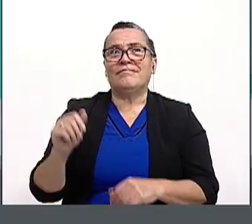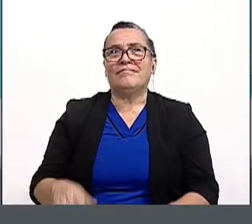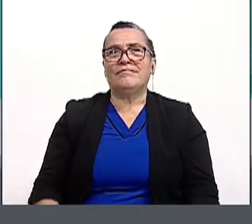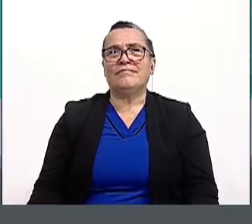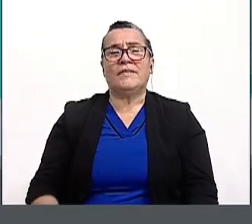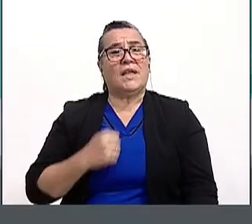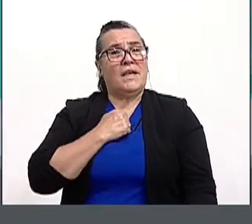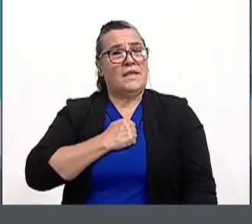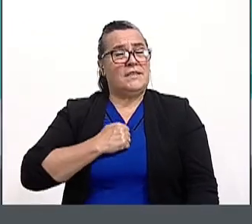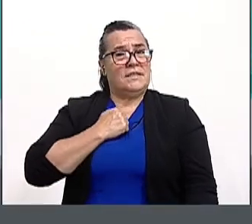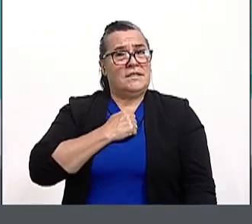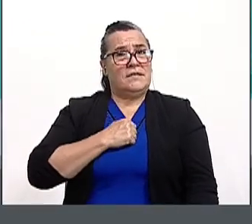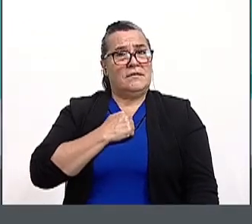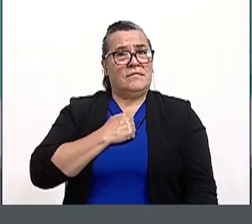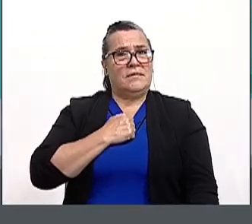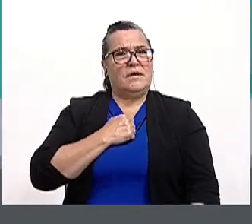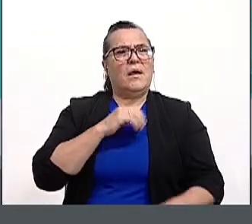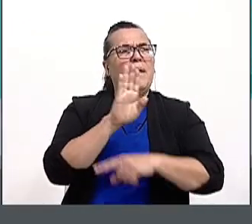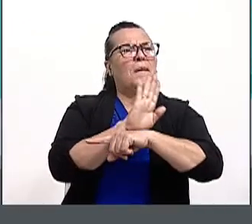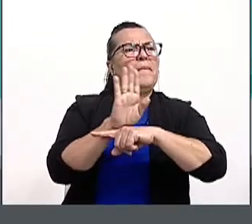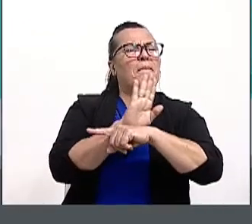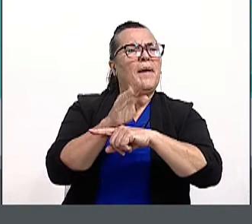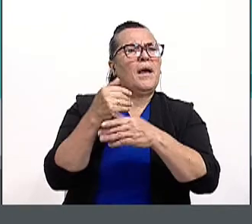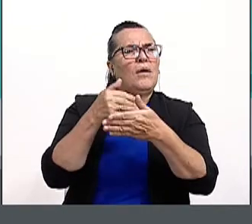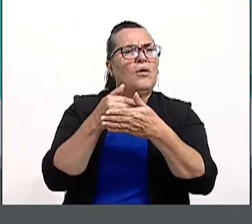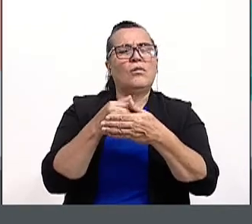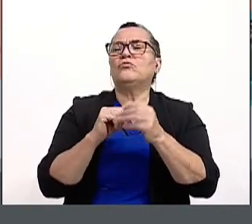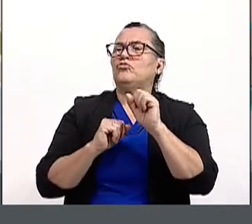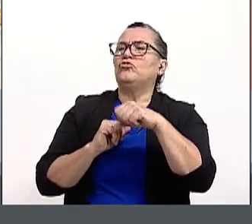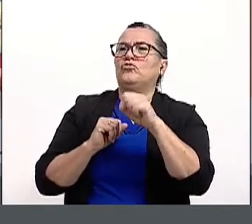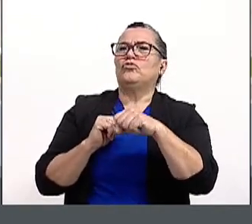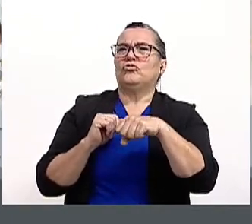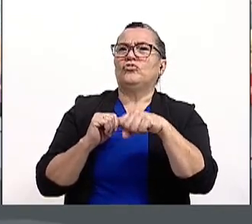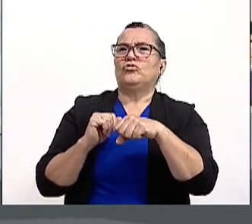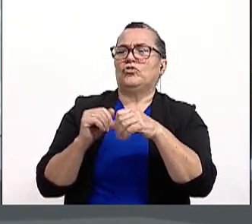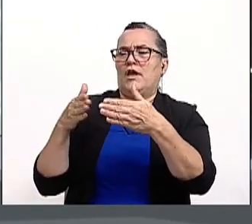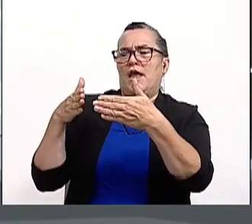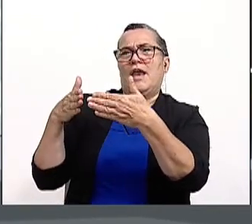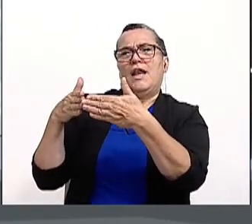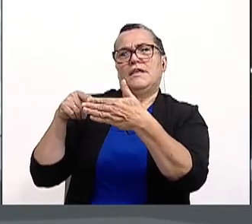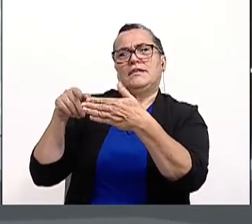Excuse me, is there a bank near here? Yes, there's a bank on the corner.